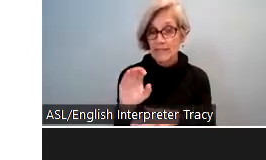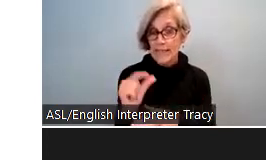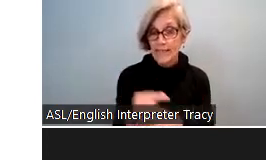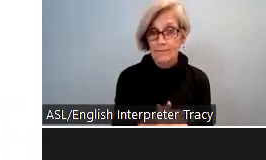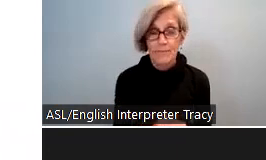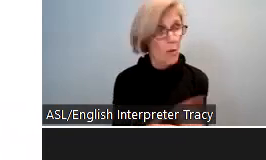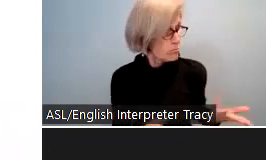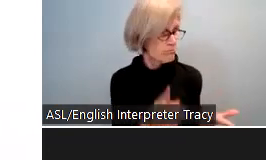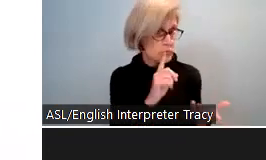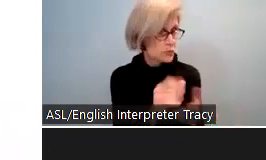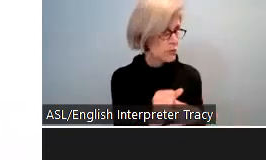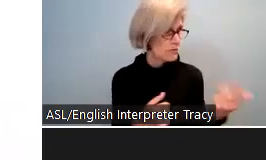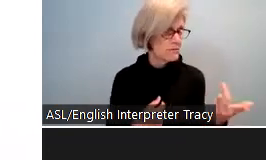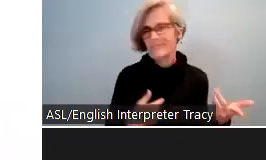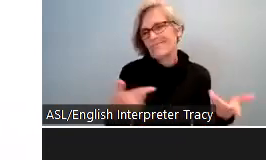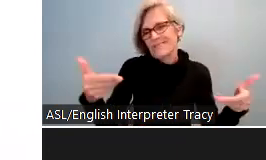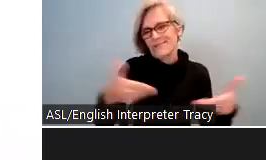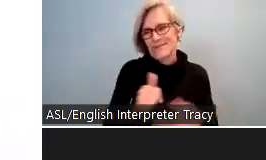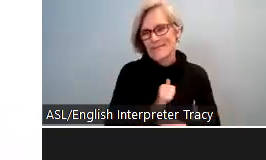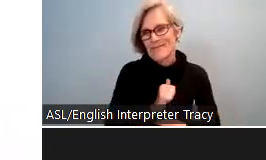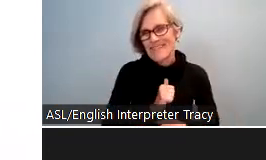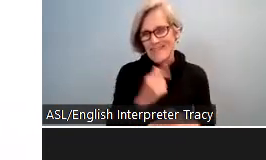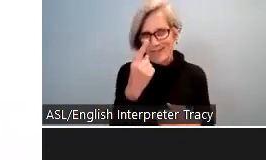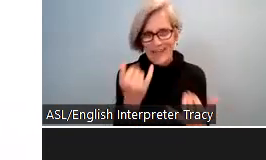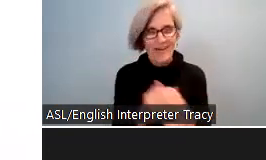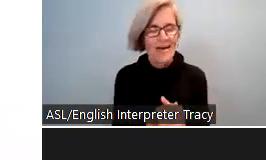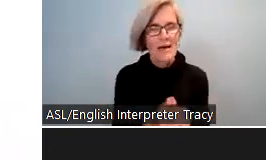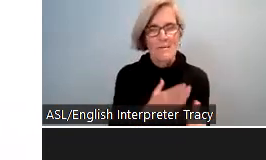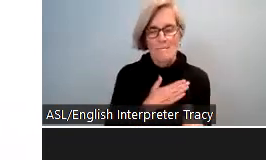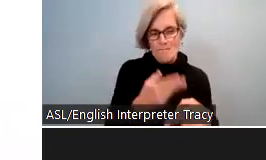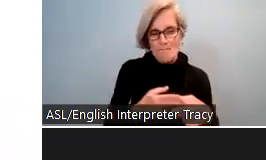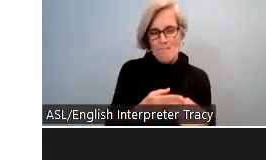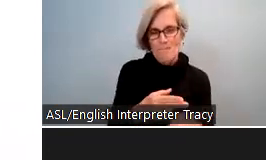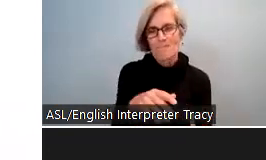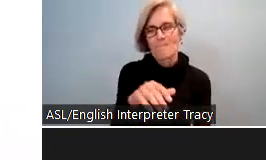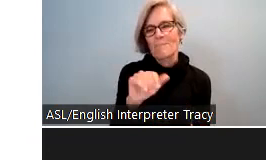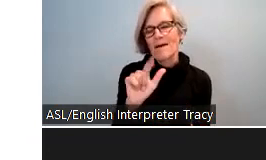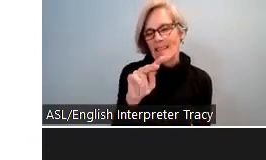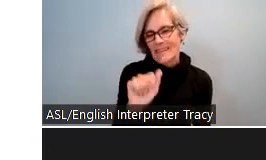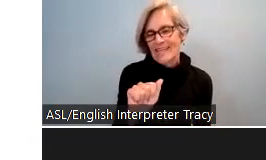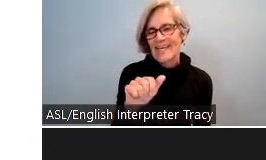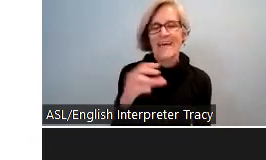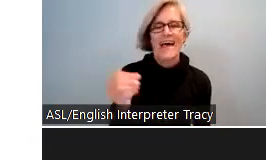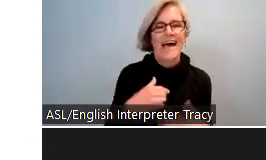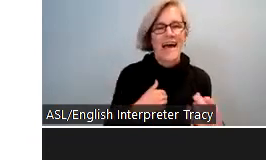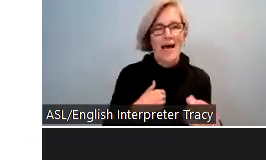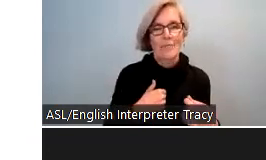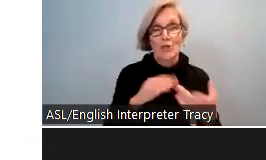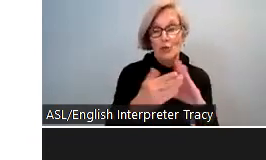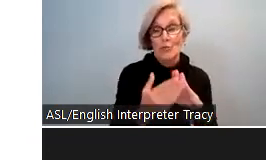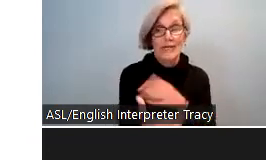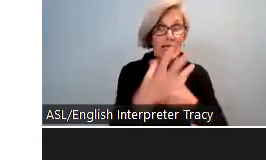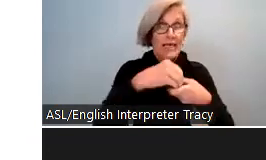Oh, sure. I'll just introduce myself for now. My name is Alina, Community Engagement Specialist at